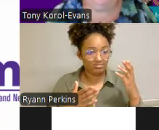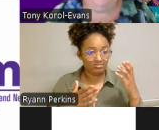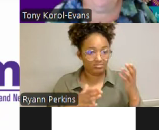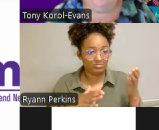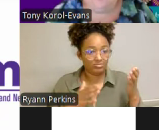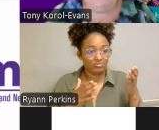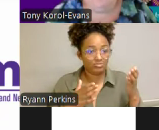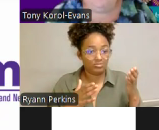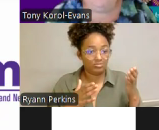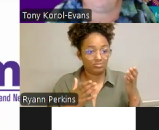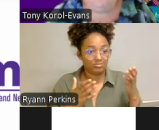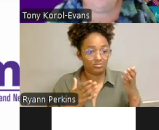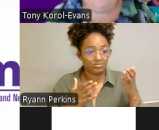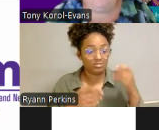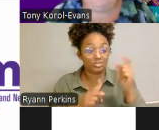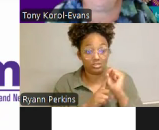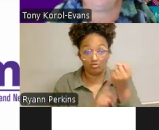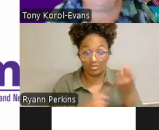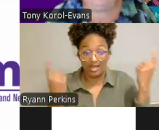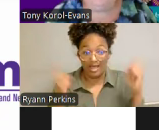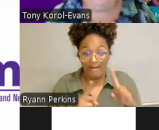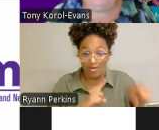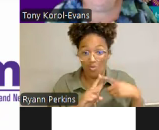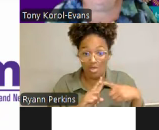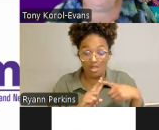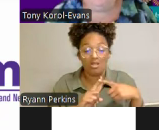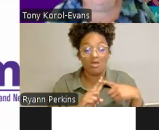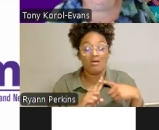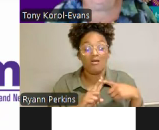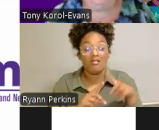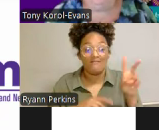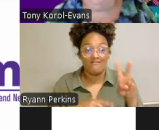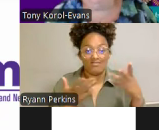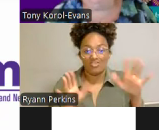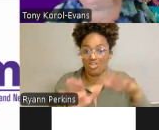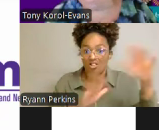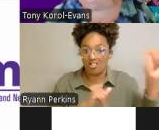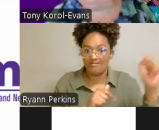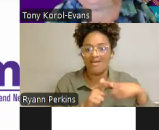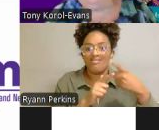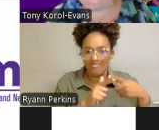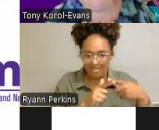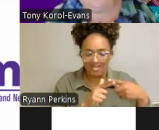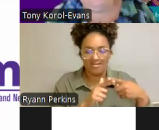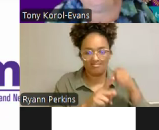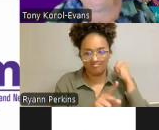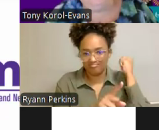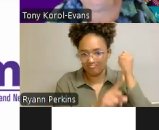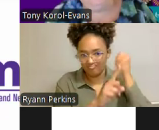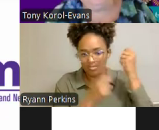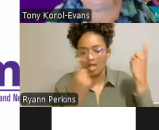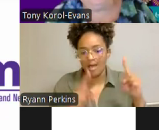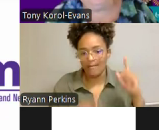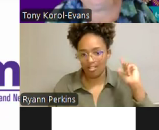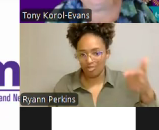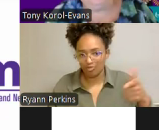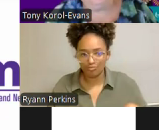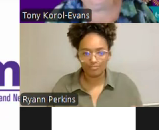your total IPV fatalities, and then 75% were committed with a gun.